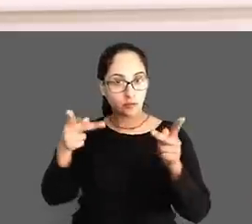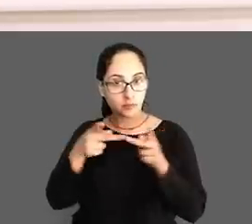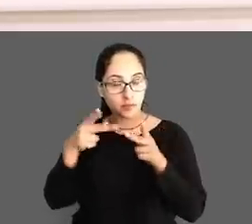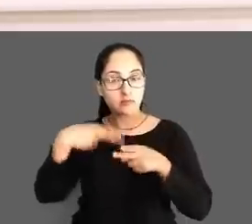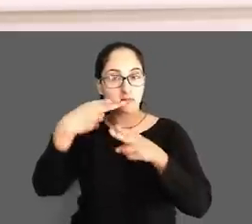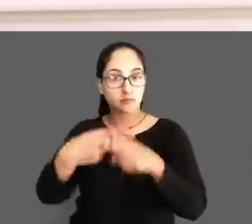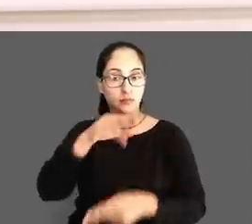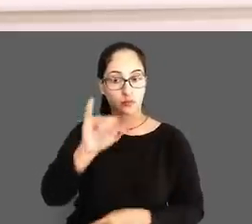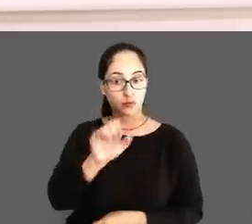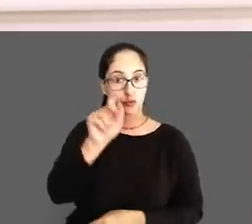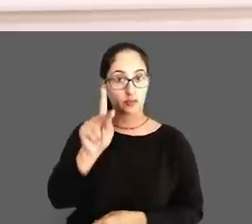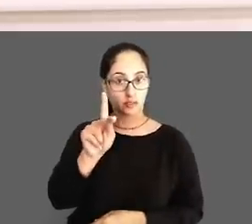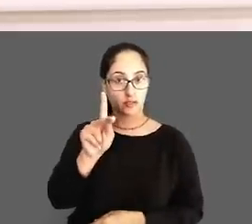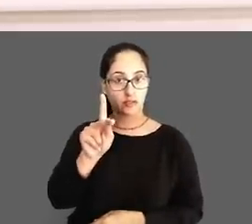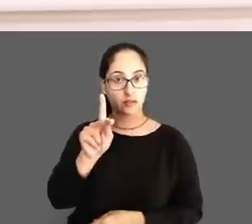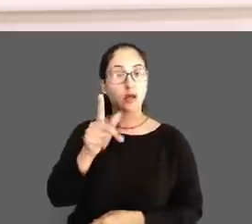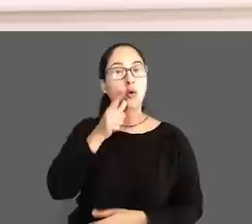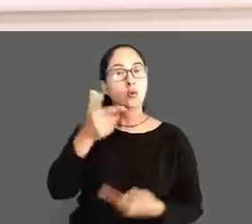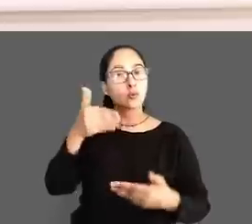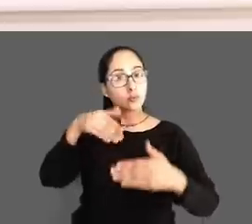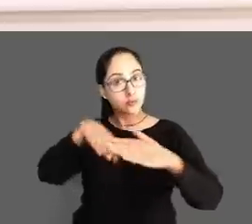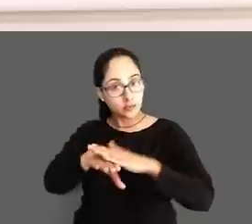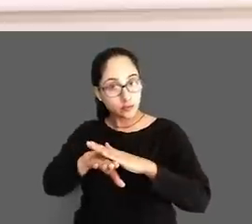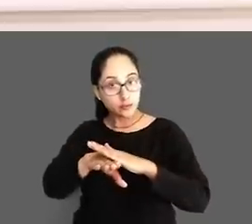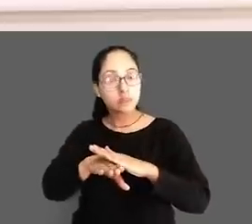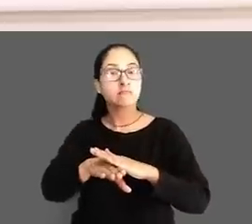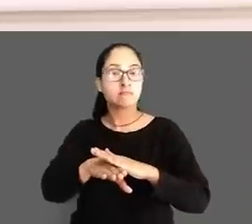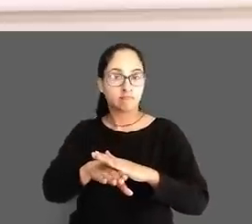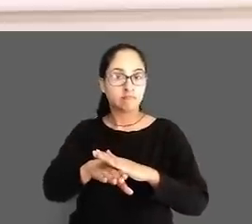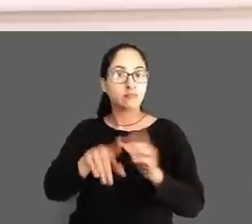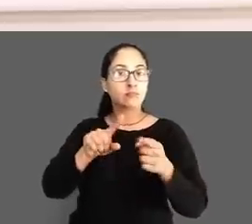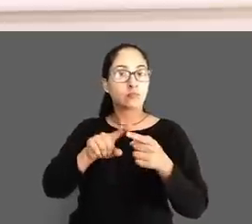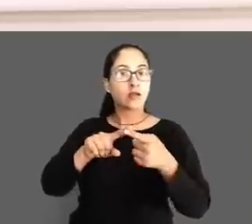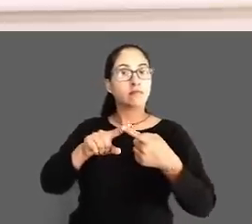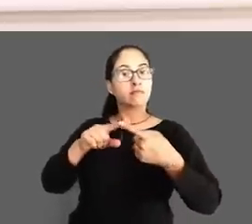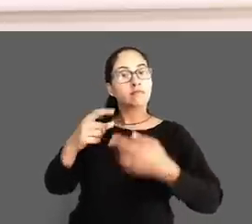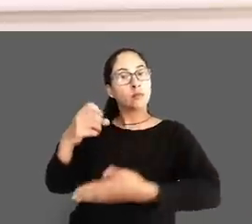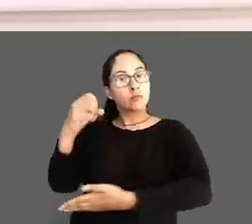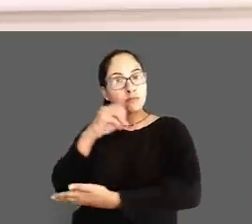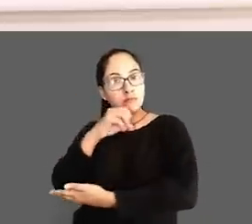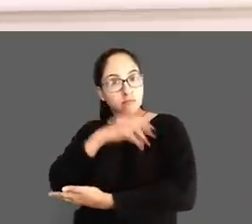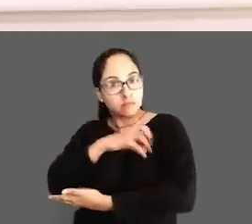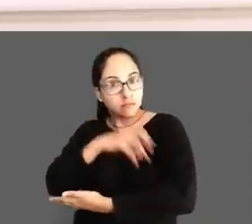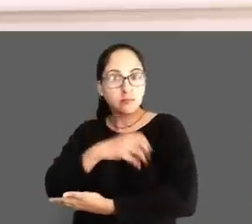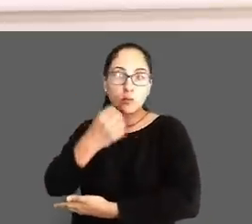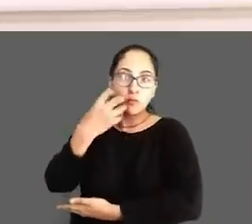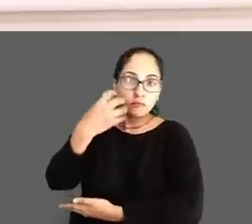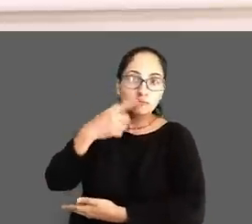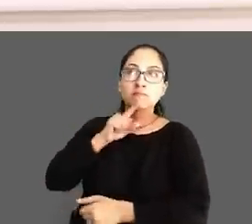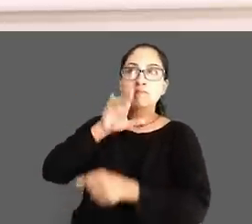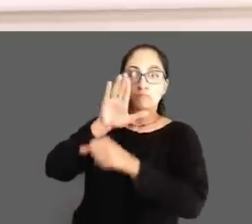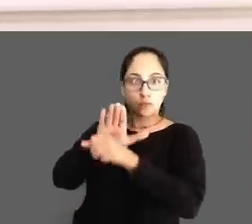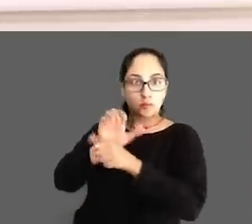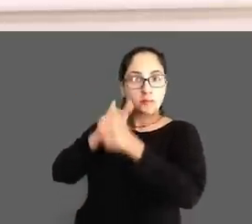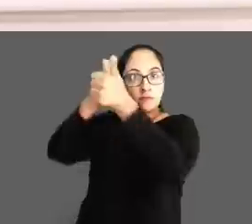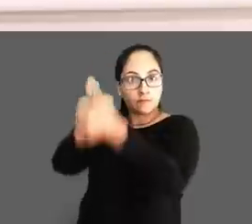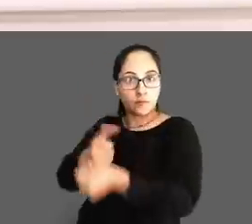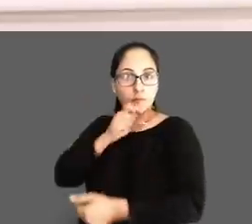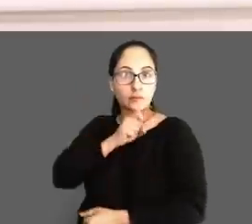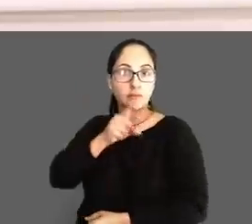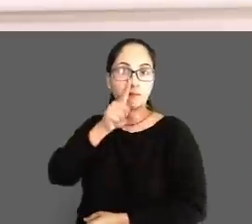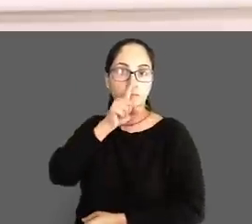the Ismaili Jamaat Khana, it's for those who have given bayah or